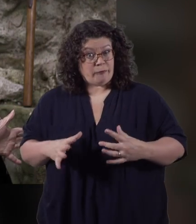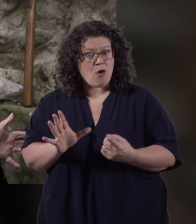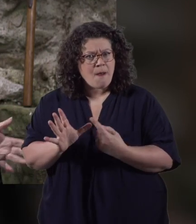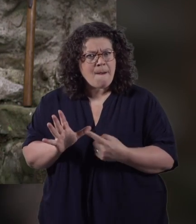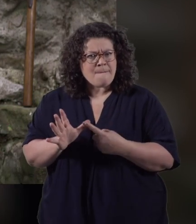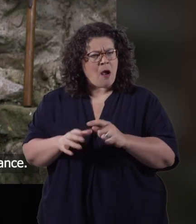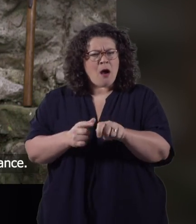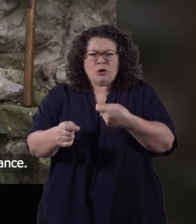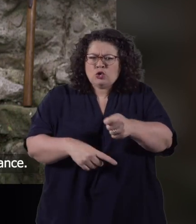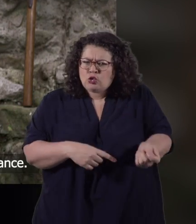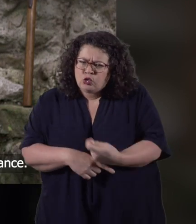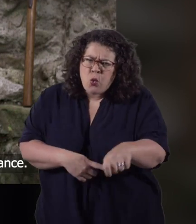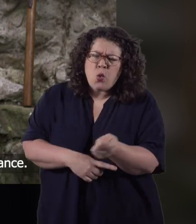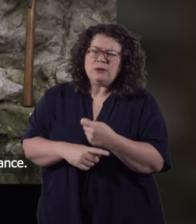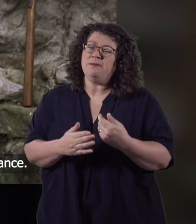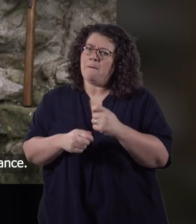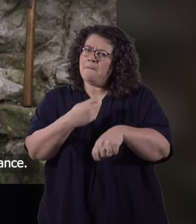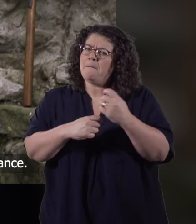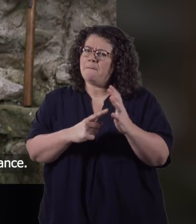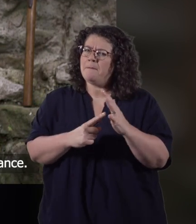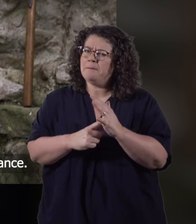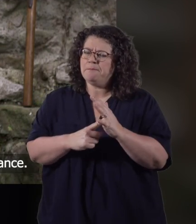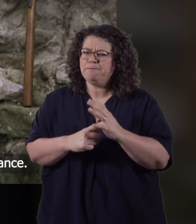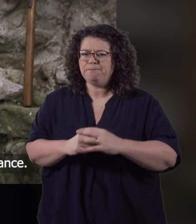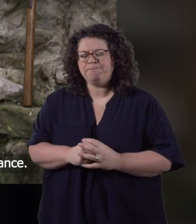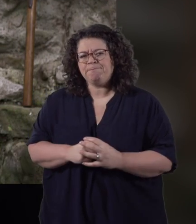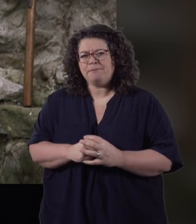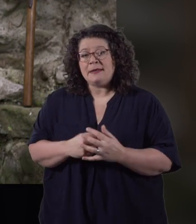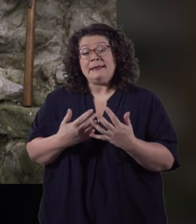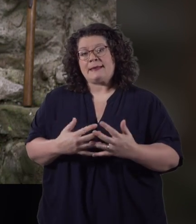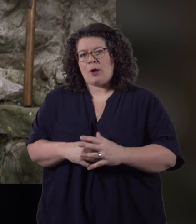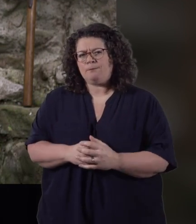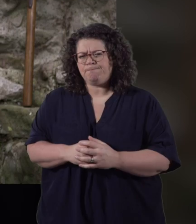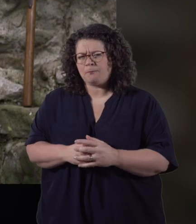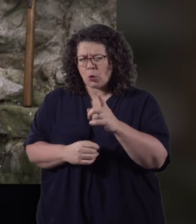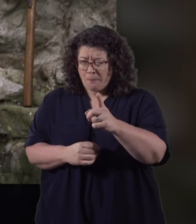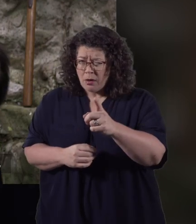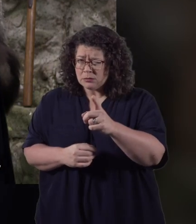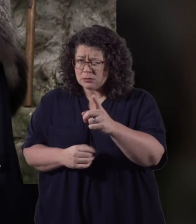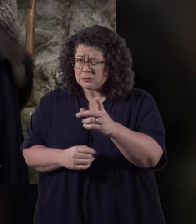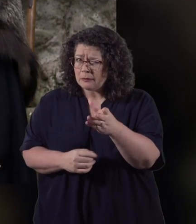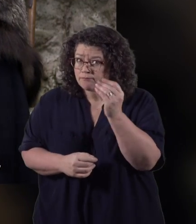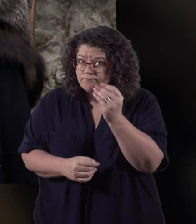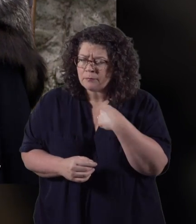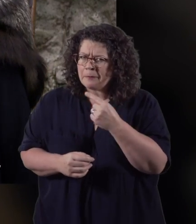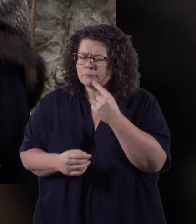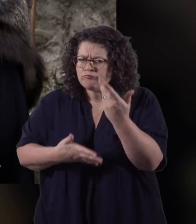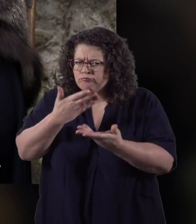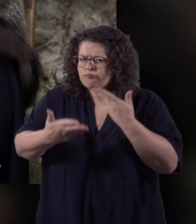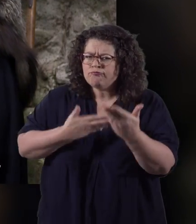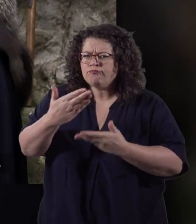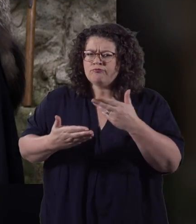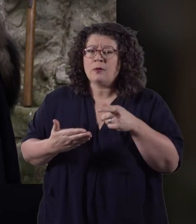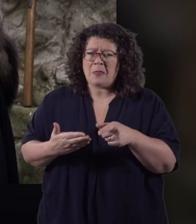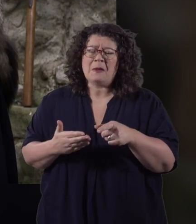the armor and the wielding of a sword that has been of greater importance. Now, you must pay particular attention to me when I